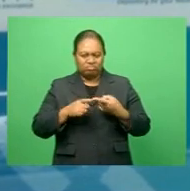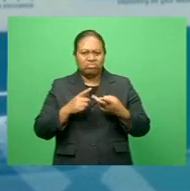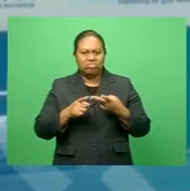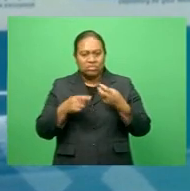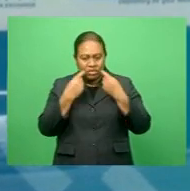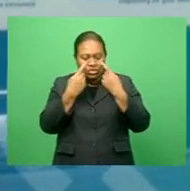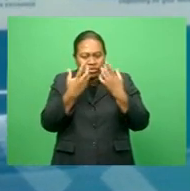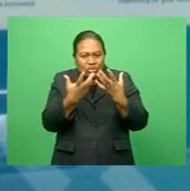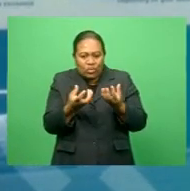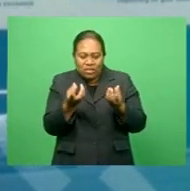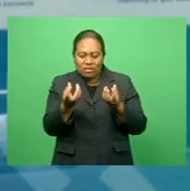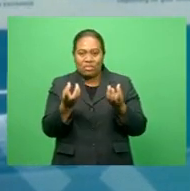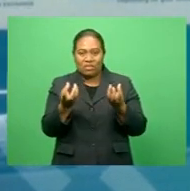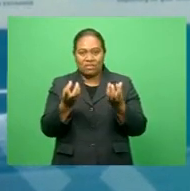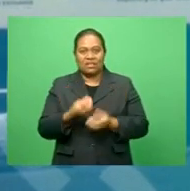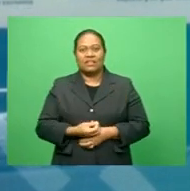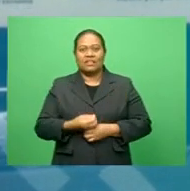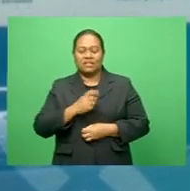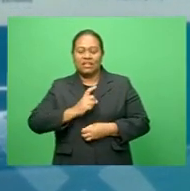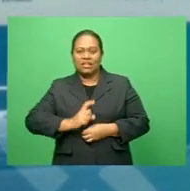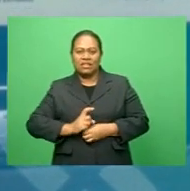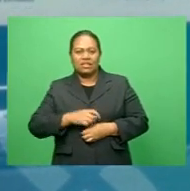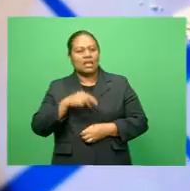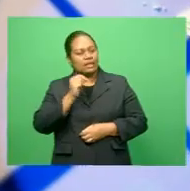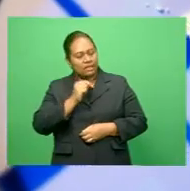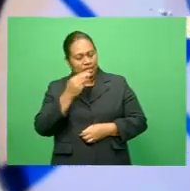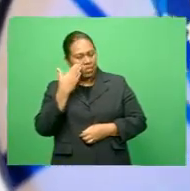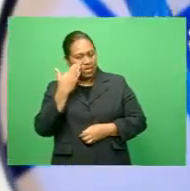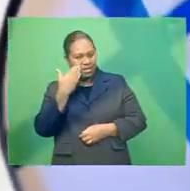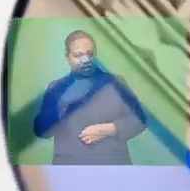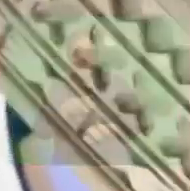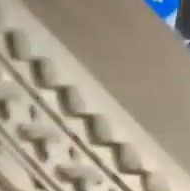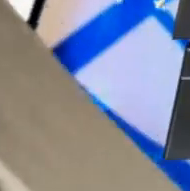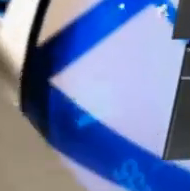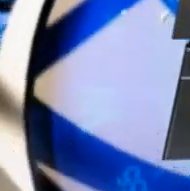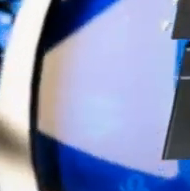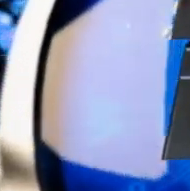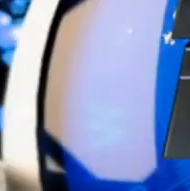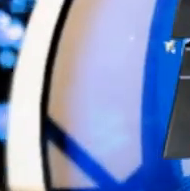cancer. However, I believe more awareness is still needed.